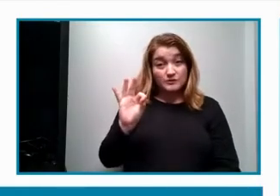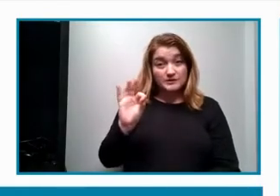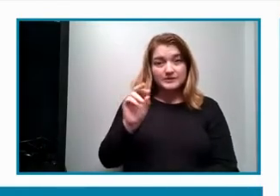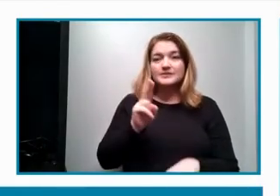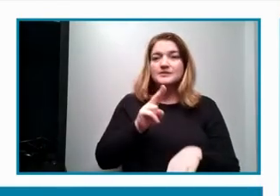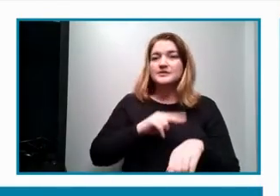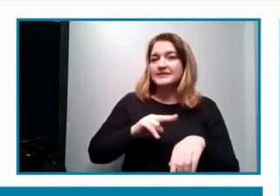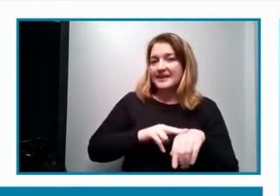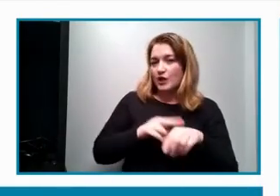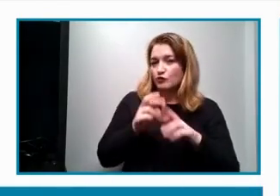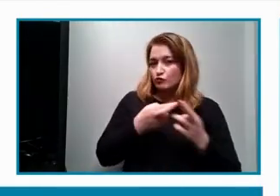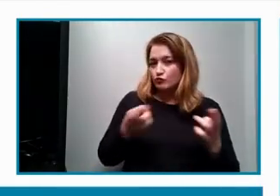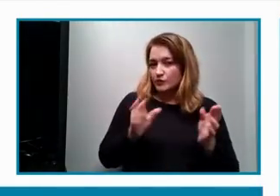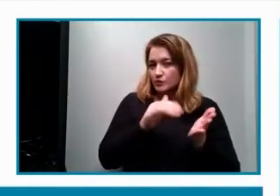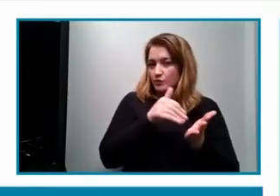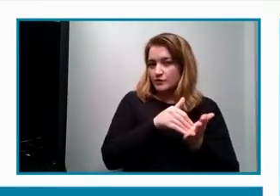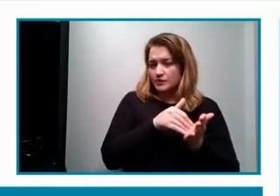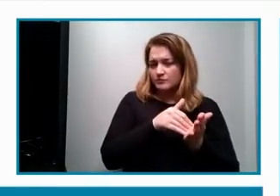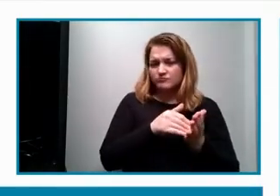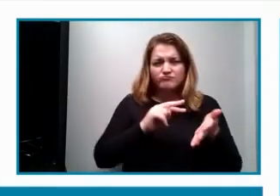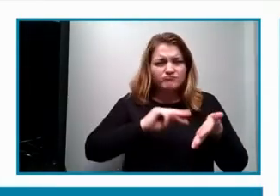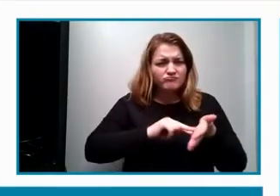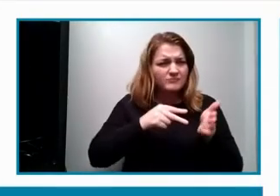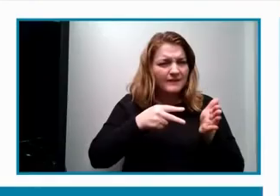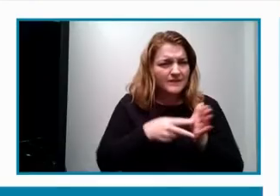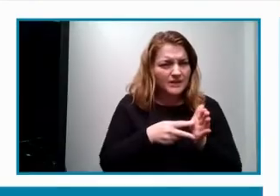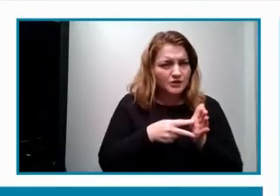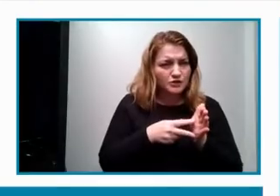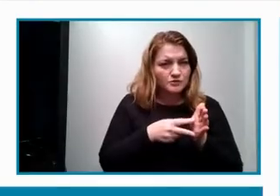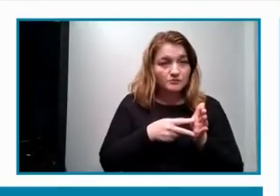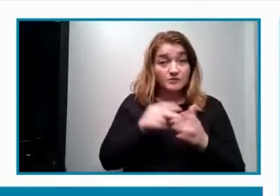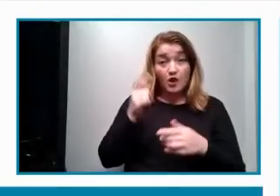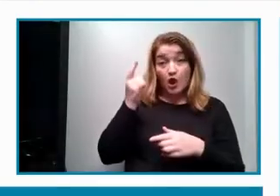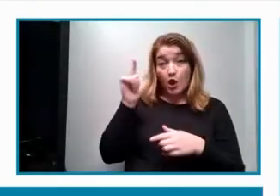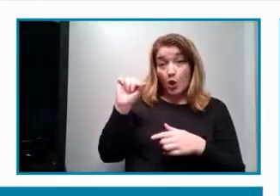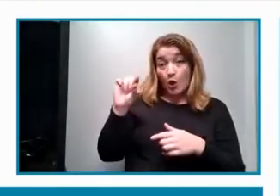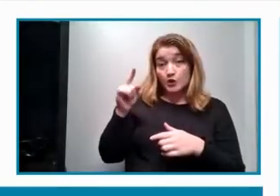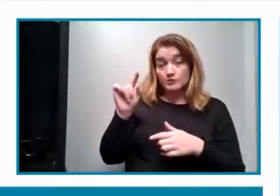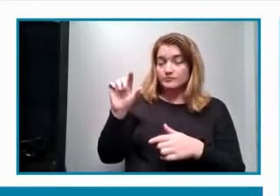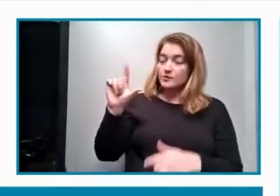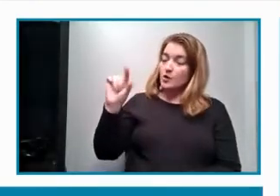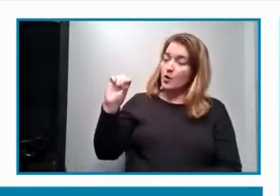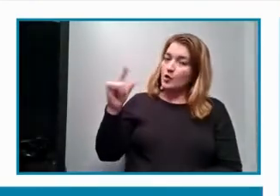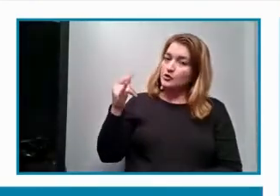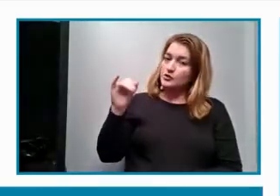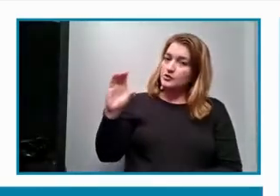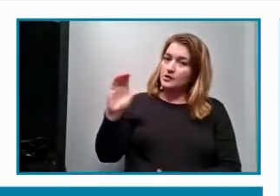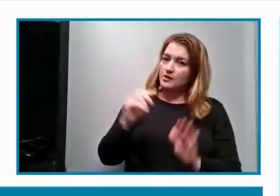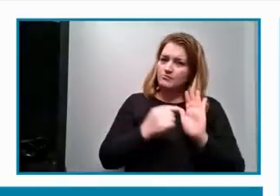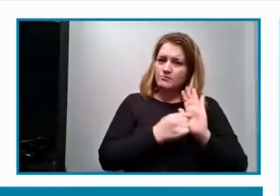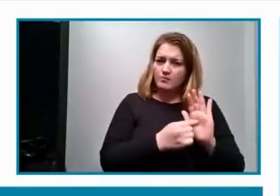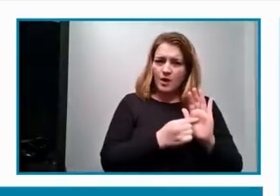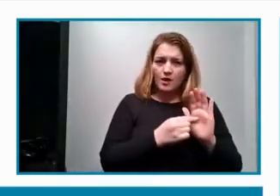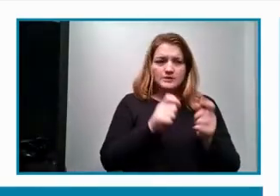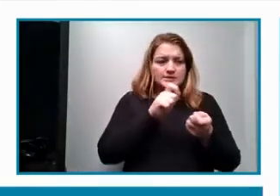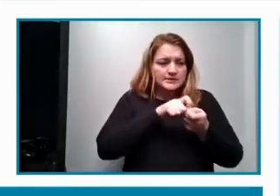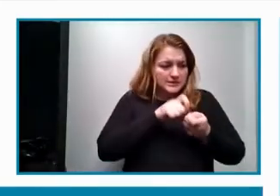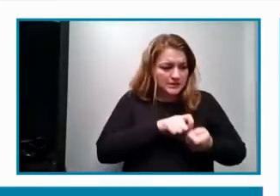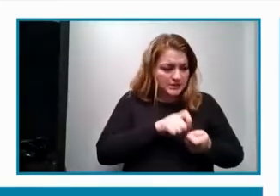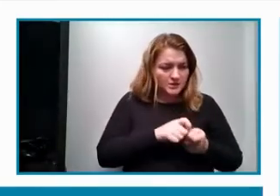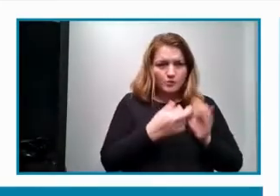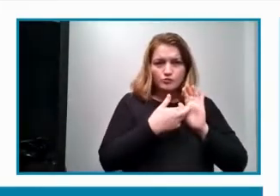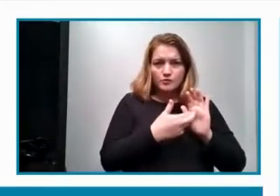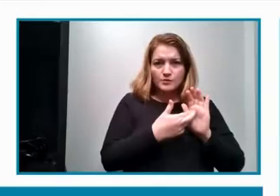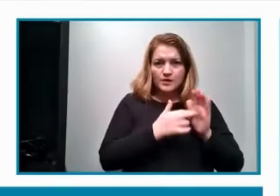Let's start with a definition. Logic models are a detailed visual representation of how your program will operate